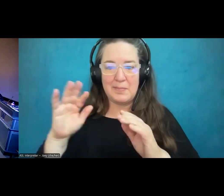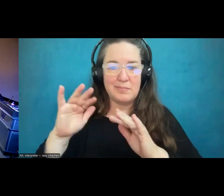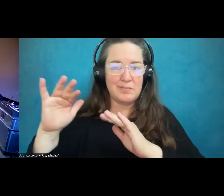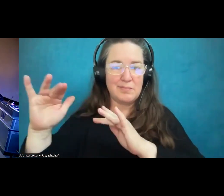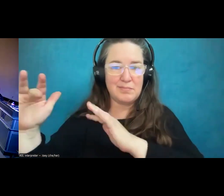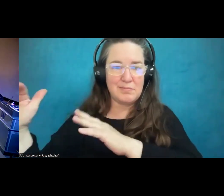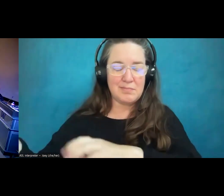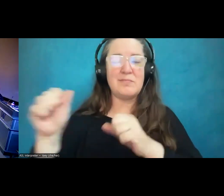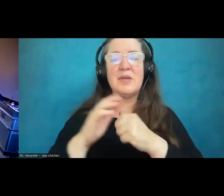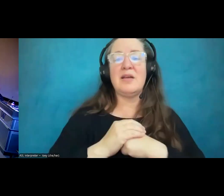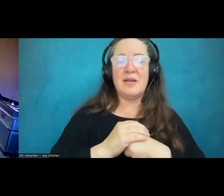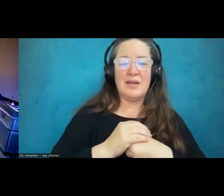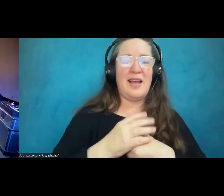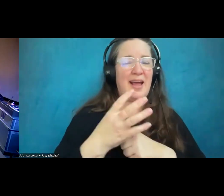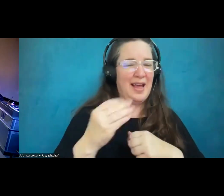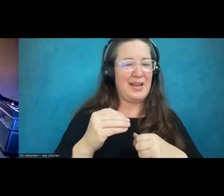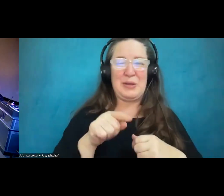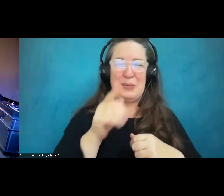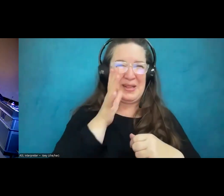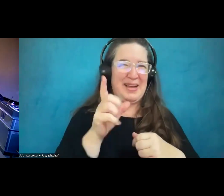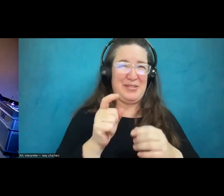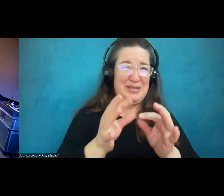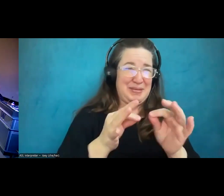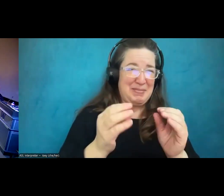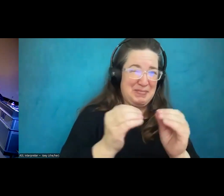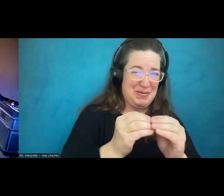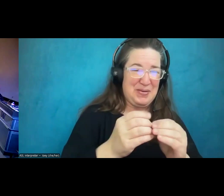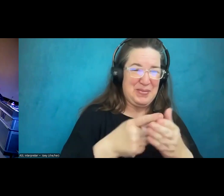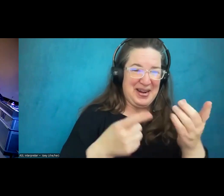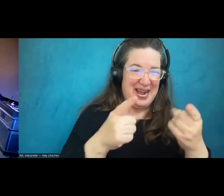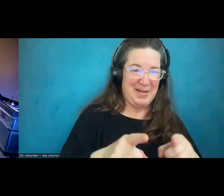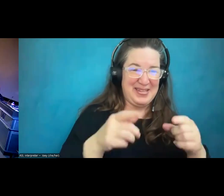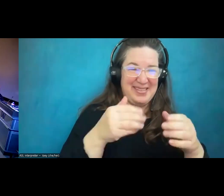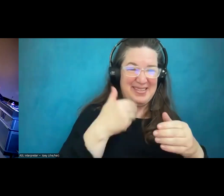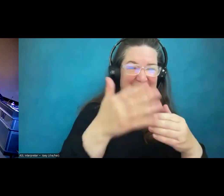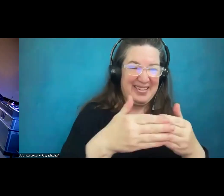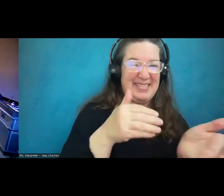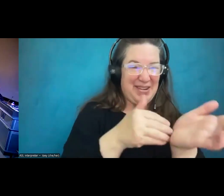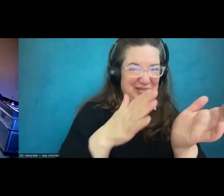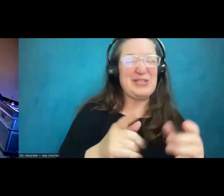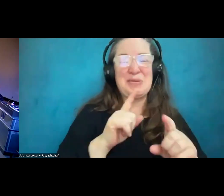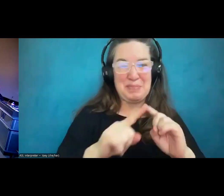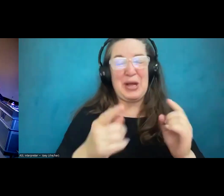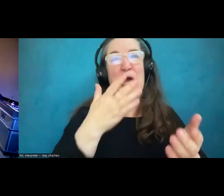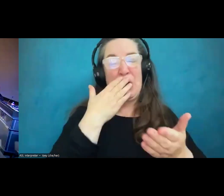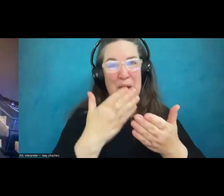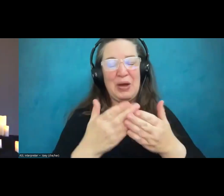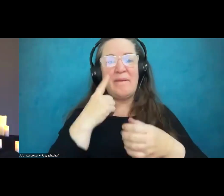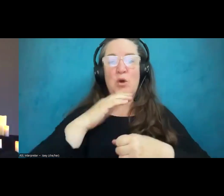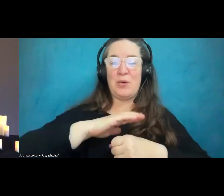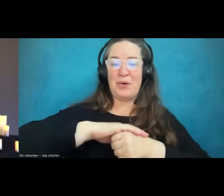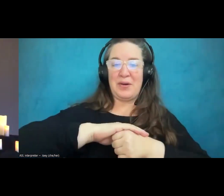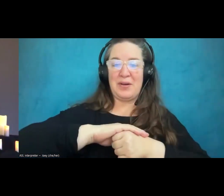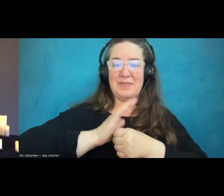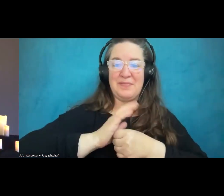are doctors, you're gonna have to explain what happens next, but it's good. And in general, getting the diaphragm engaged and